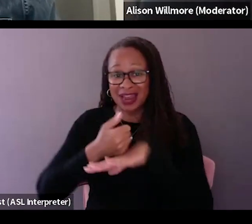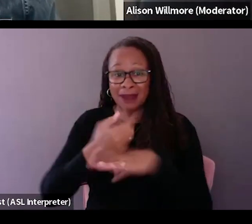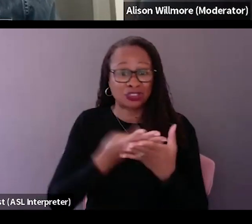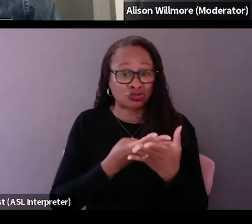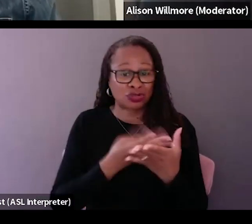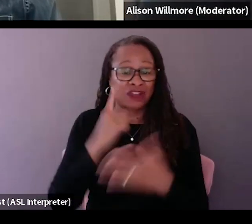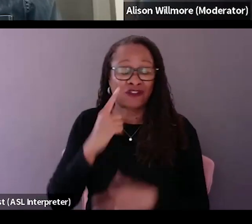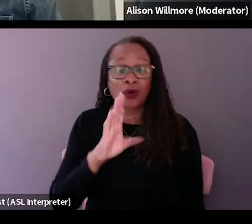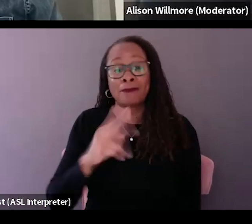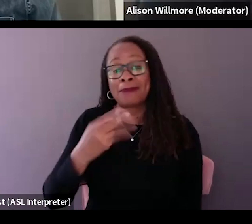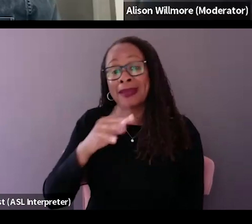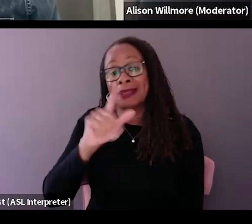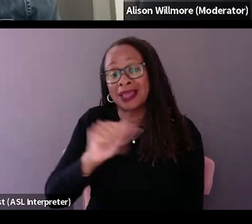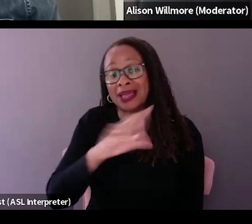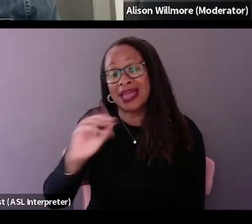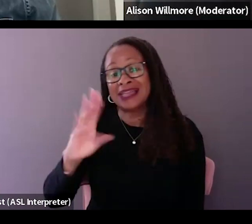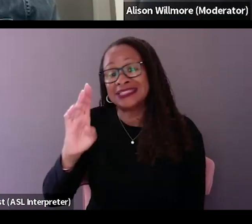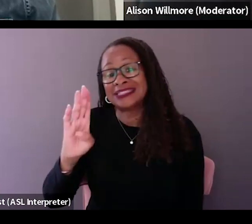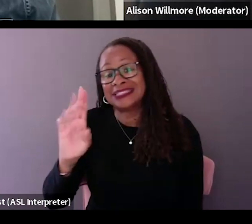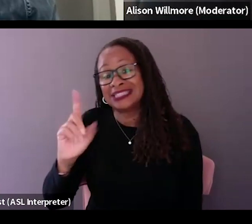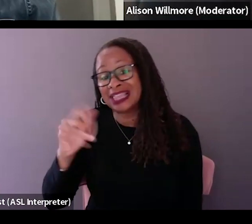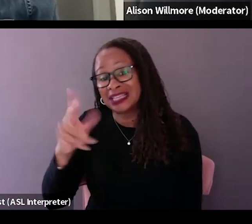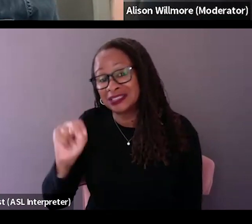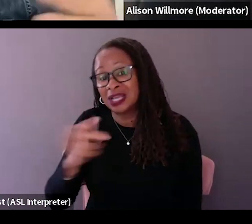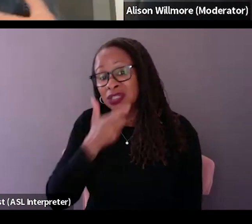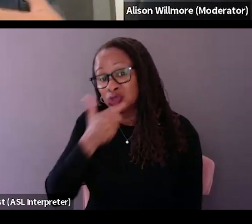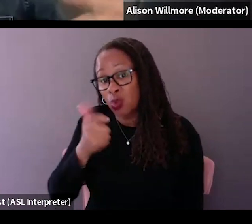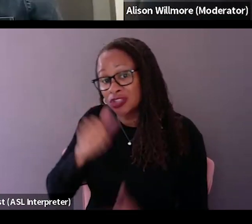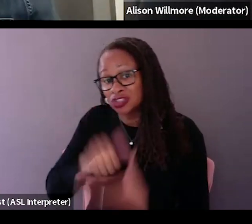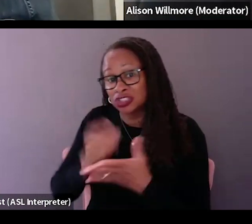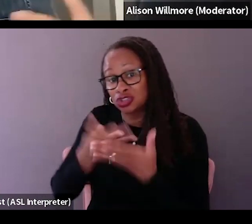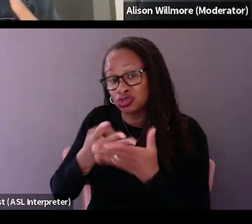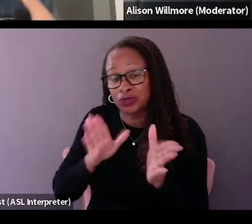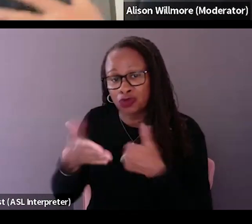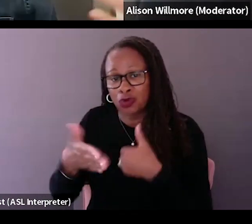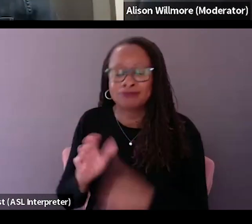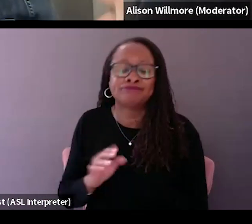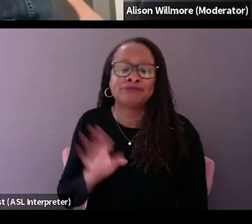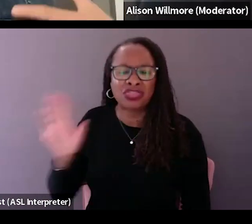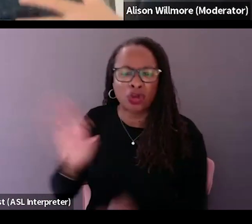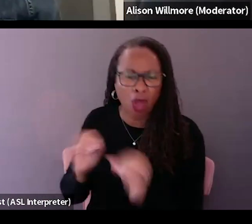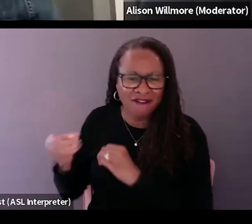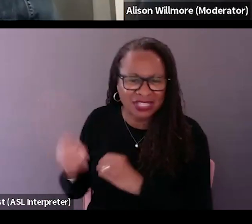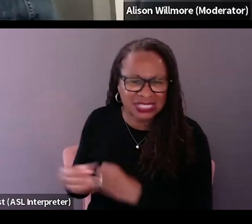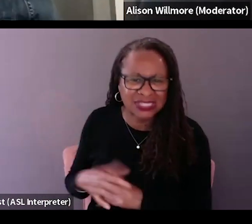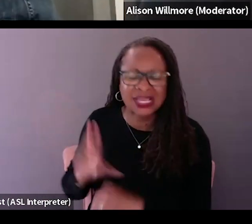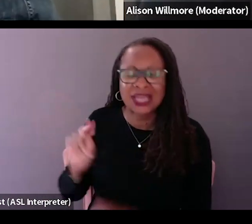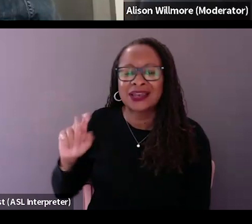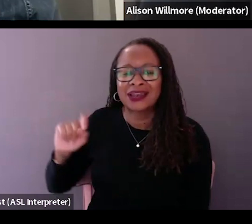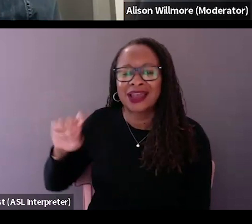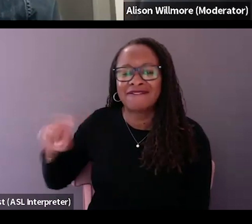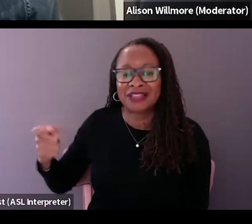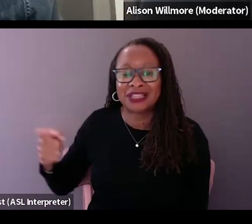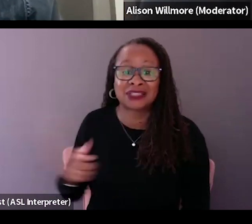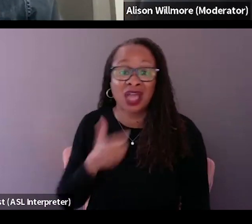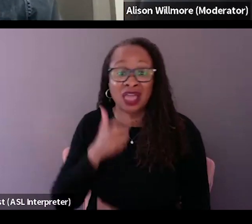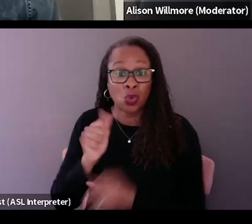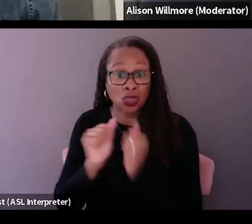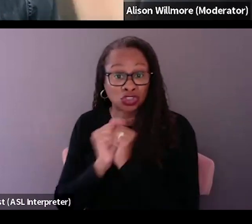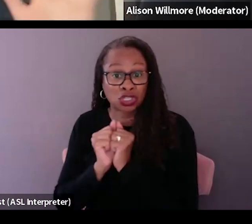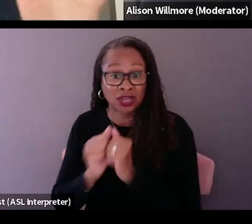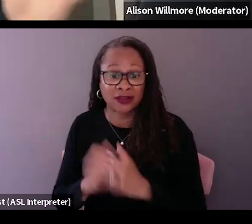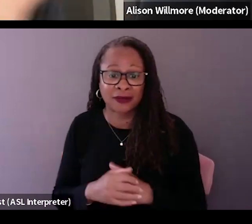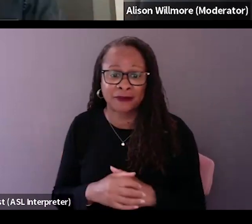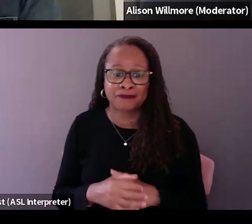at Netflix. And so they watch it together. But, you know, it like, I mean, a lot of it's like Playboy and, you know, Baywatch. It. So